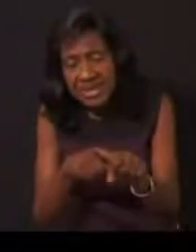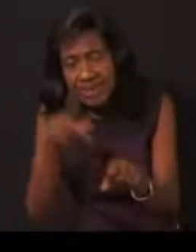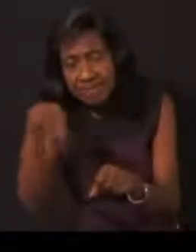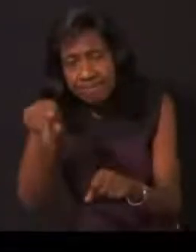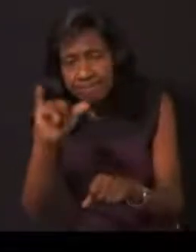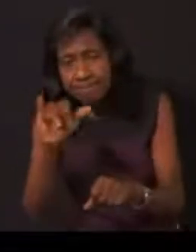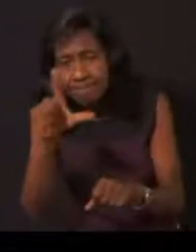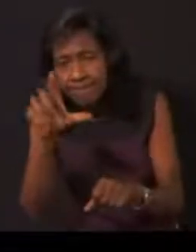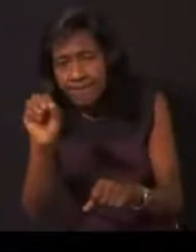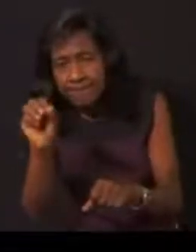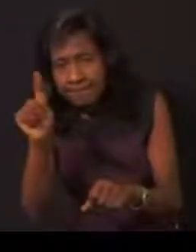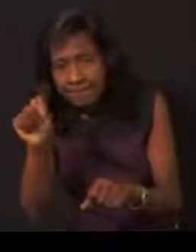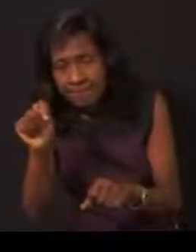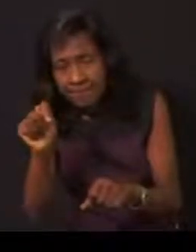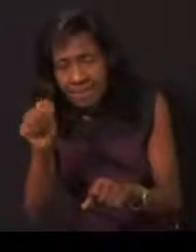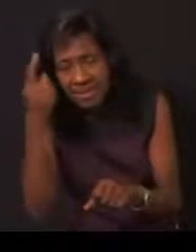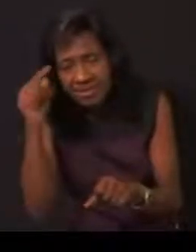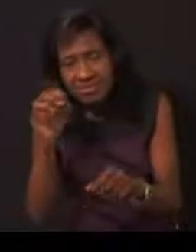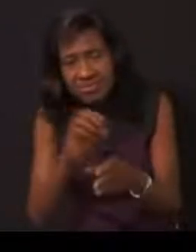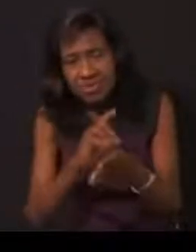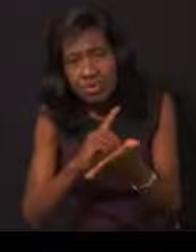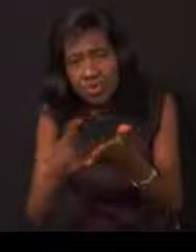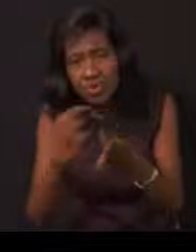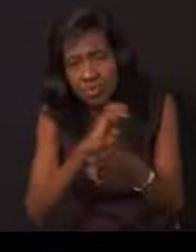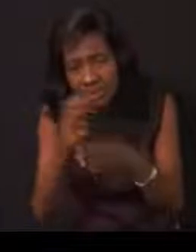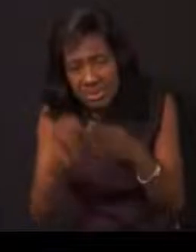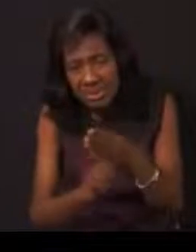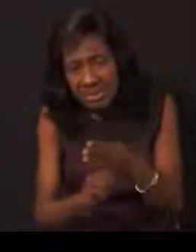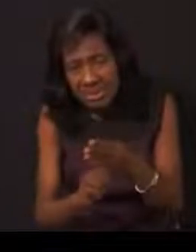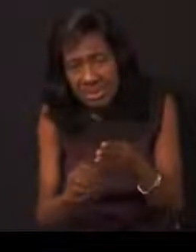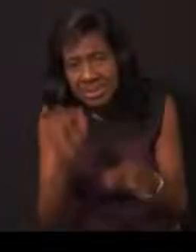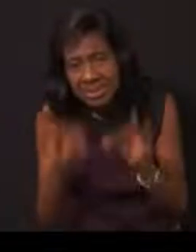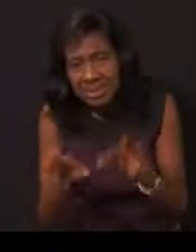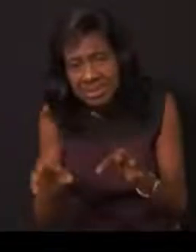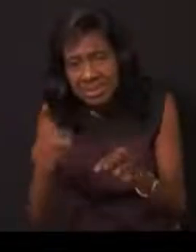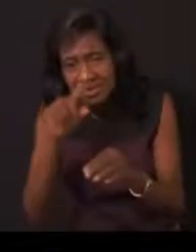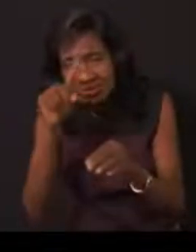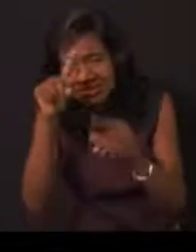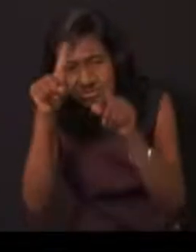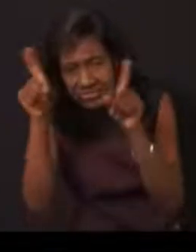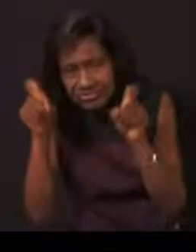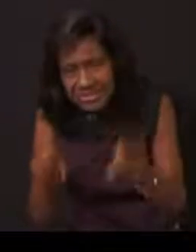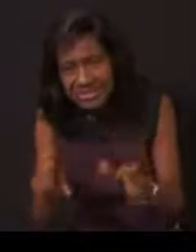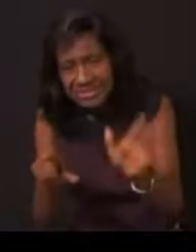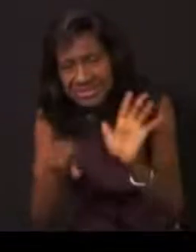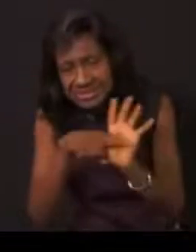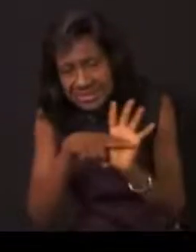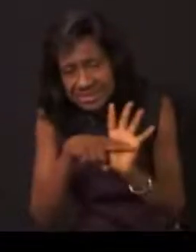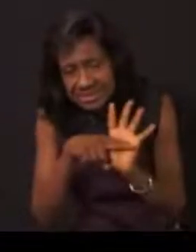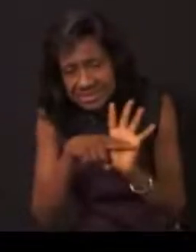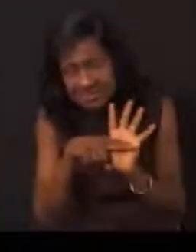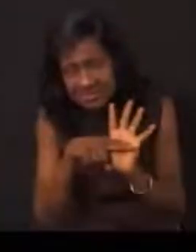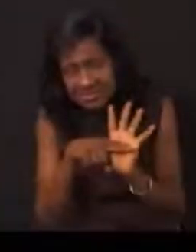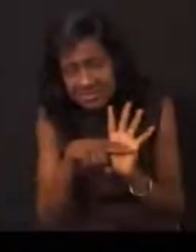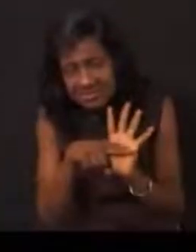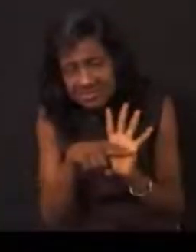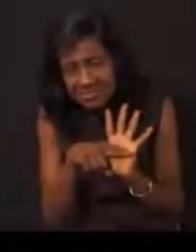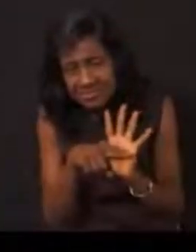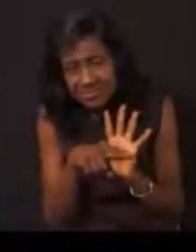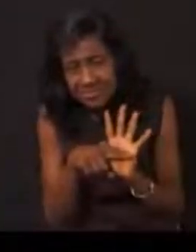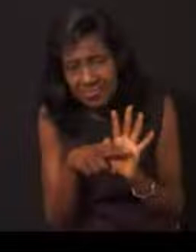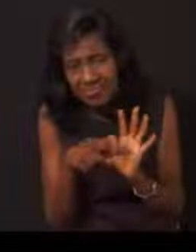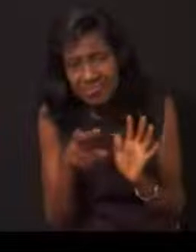who test negative, they'll be able to go home and go about the business, and they won't actually be in lockdown quarantine, even though they'll be counting the days, kind of thing, with